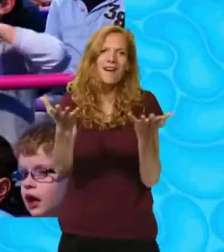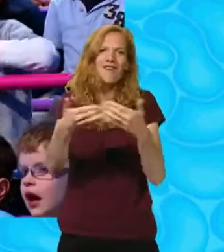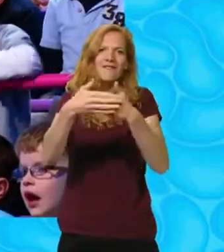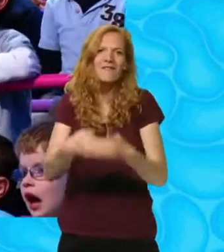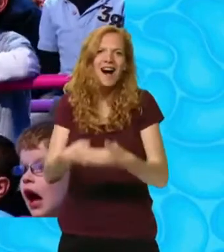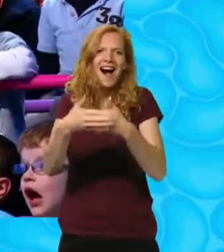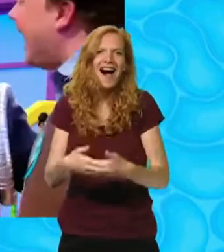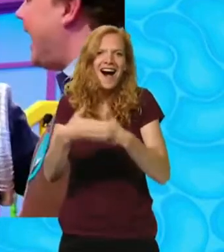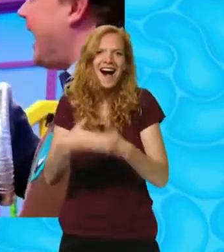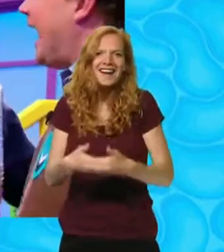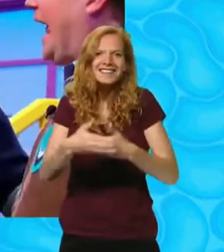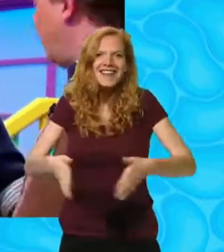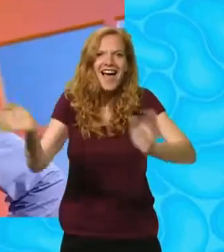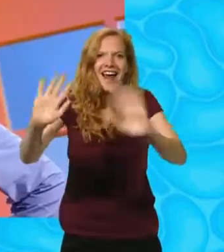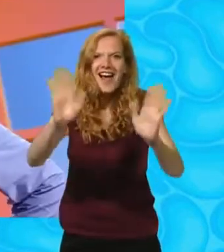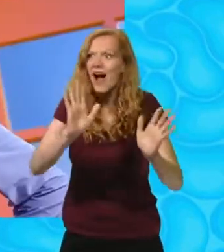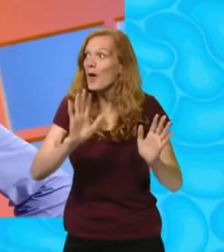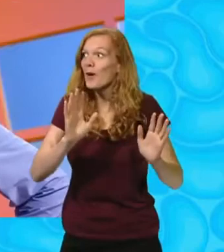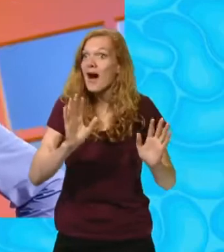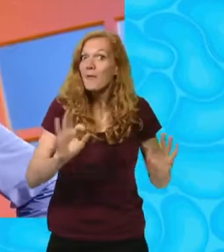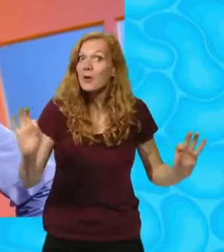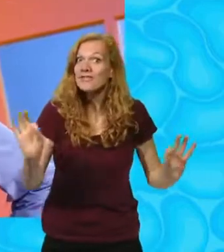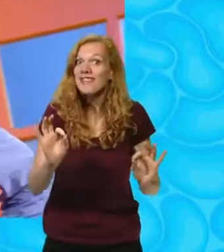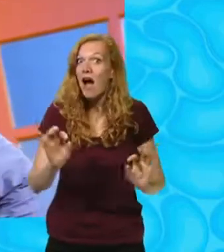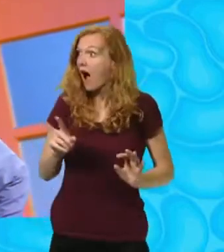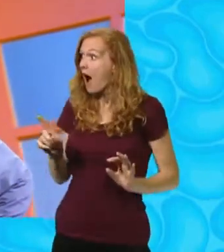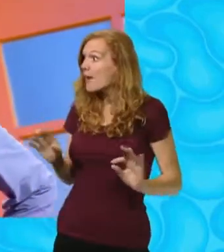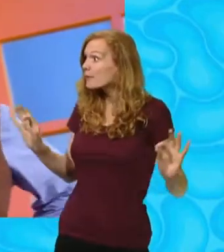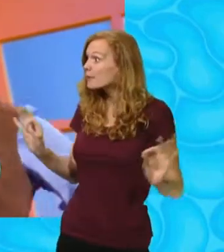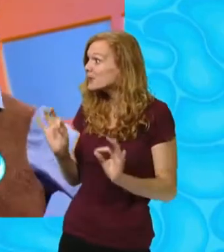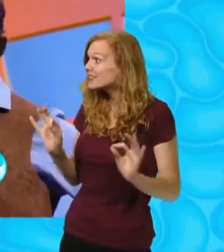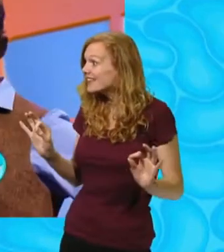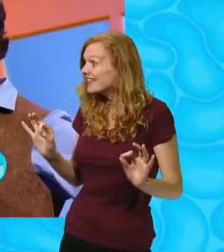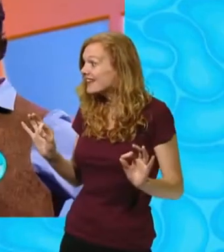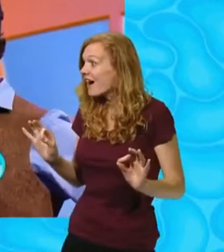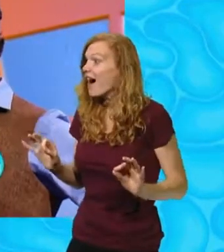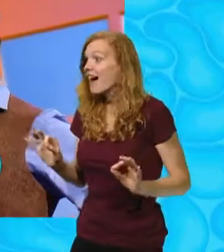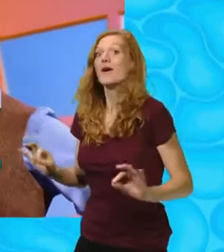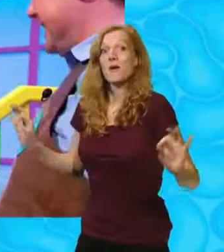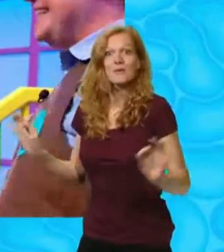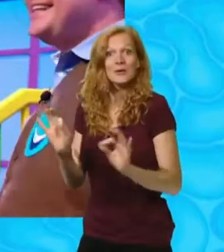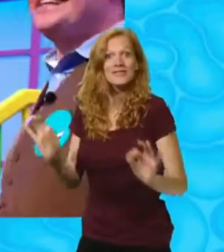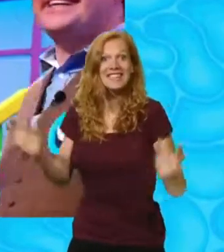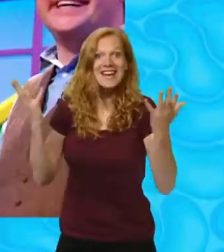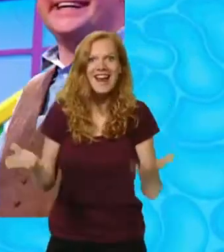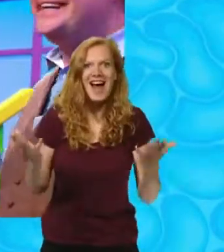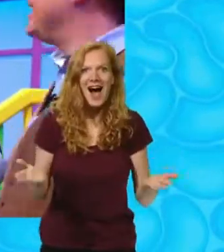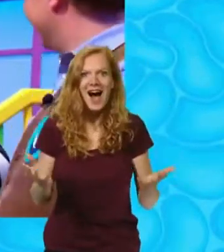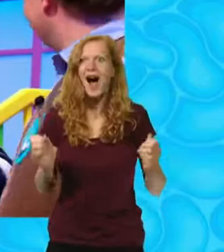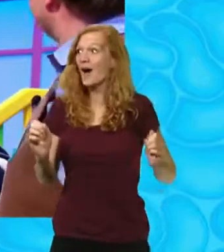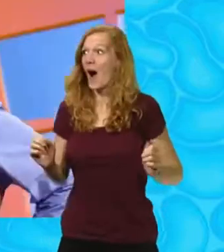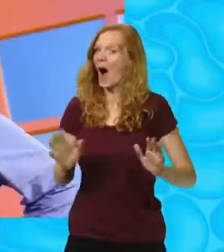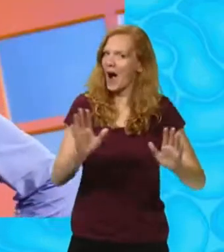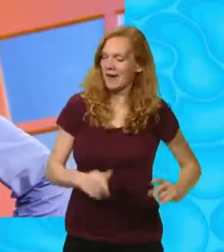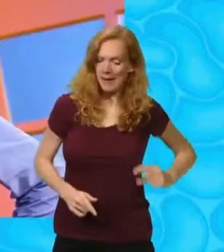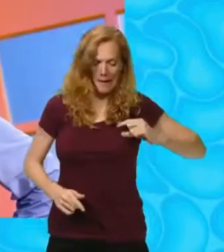friends. Yes, sir, but what about the... What about the RMP One player? I know, it's time to fire it up, Robert. Well, all right, sir, firing